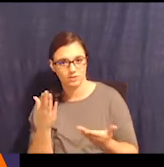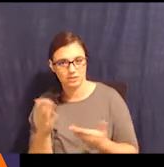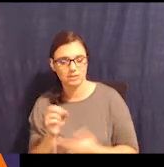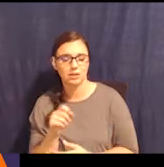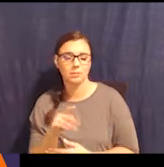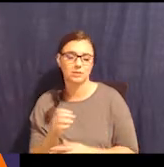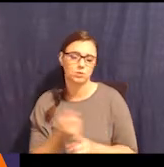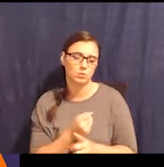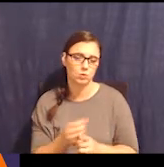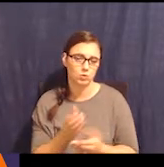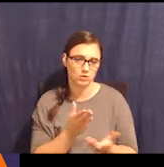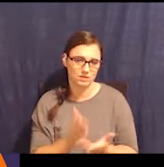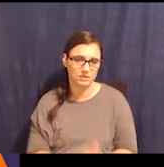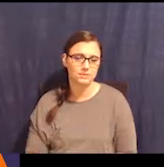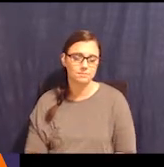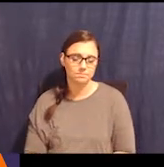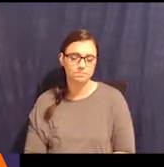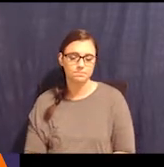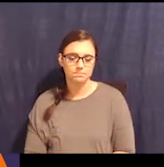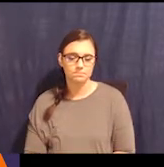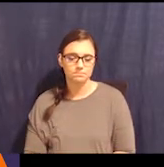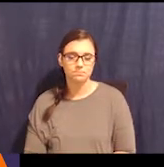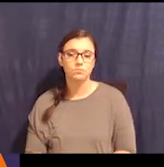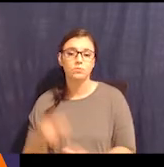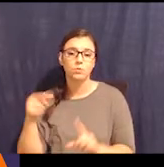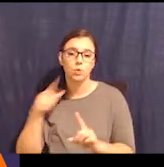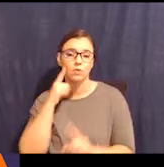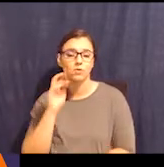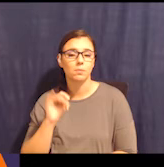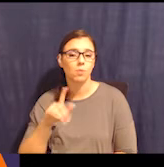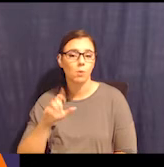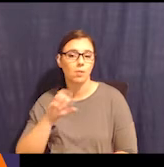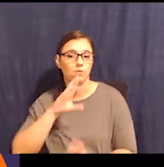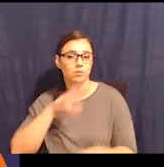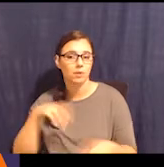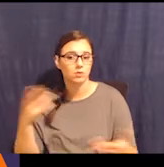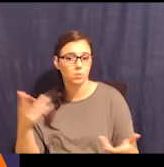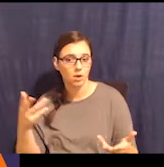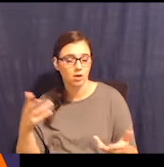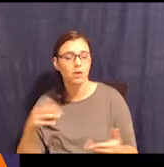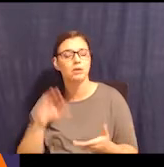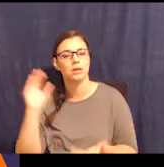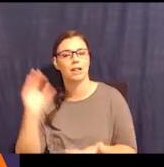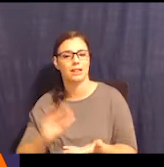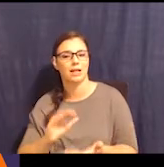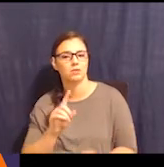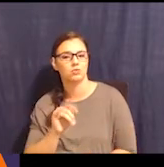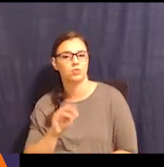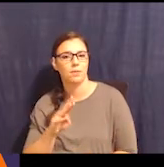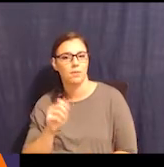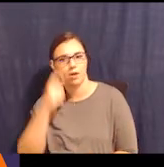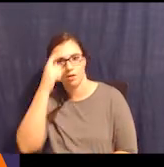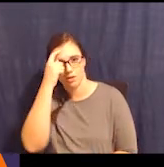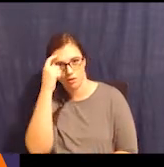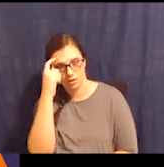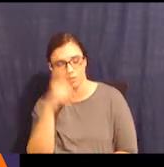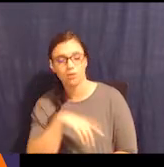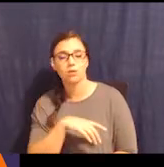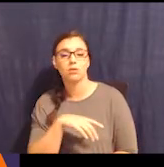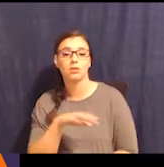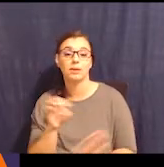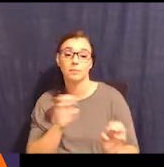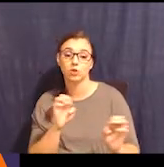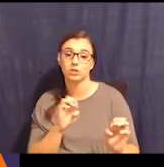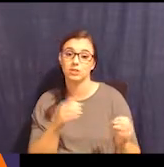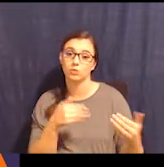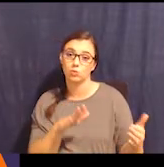response teams are to lessen trauma, divert from emergency departments or juvenile and criminal justice, and to